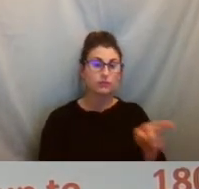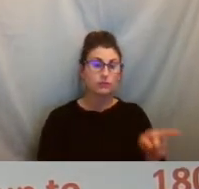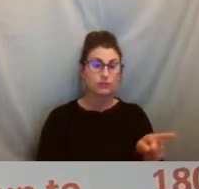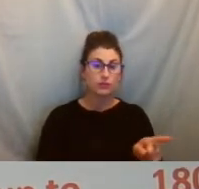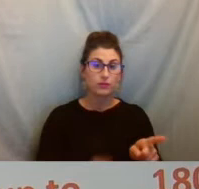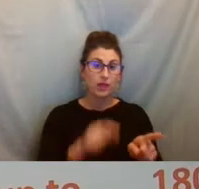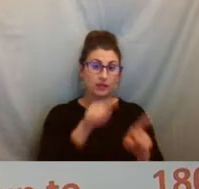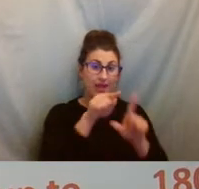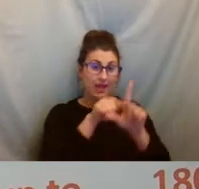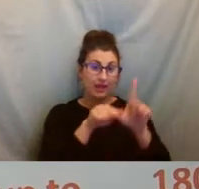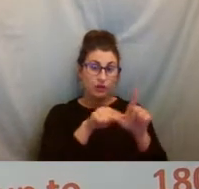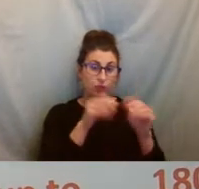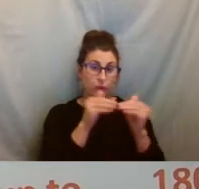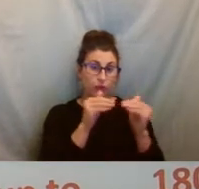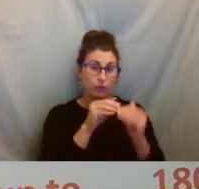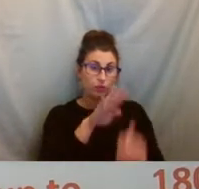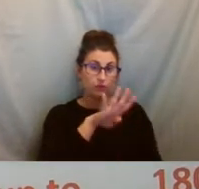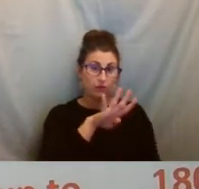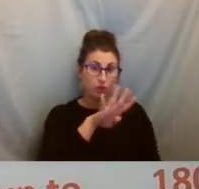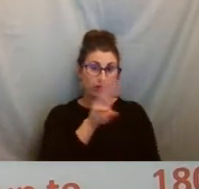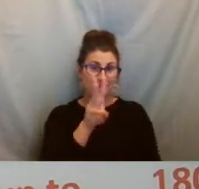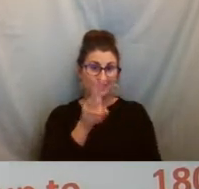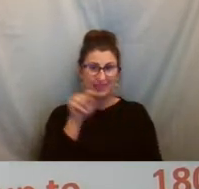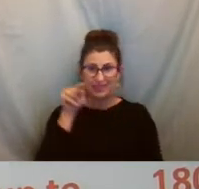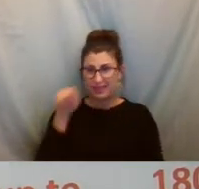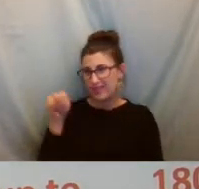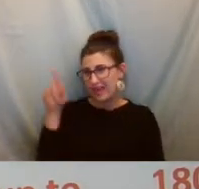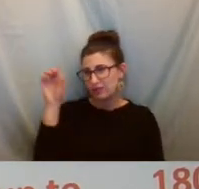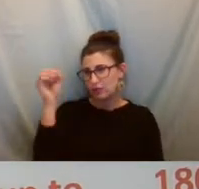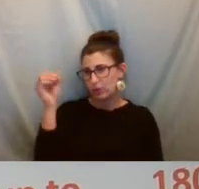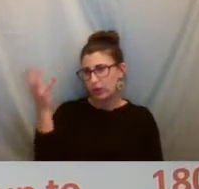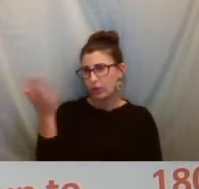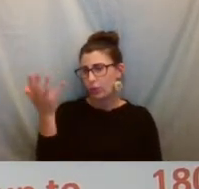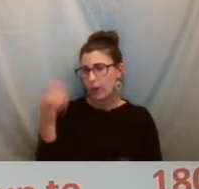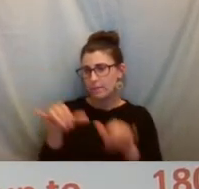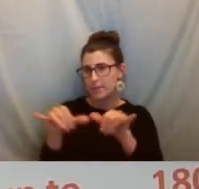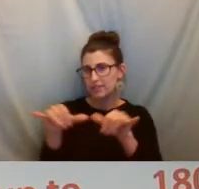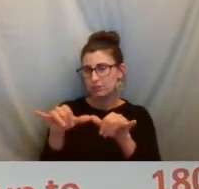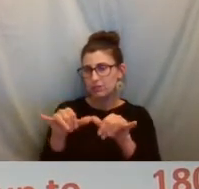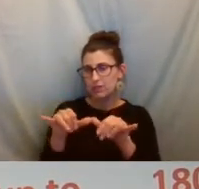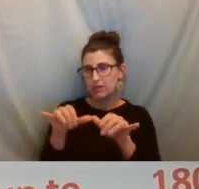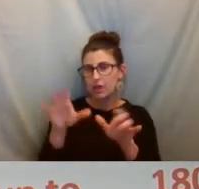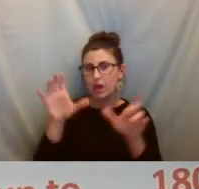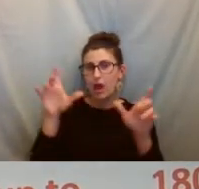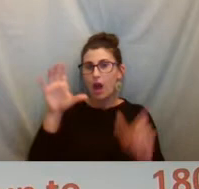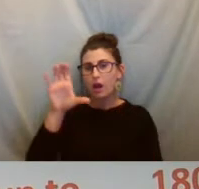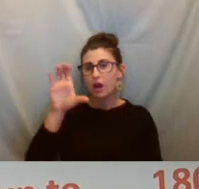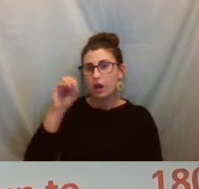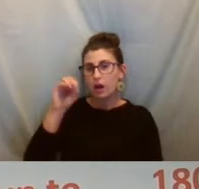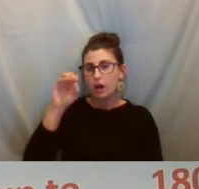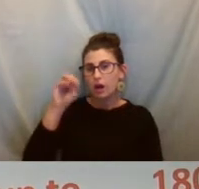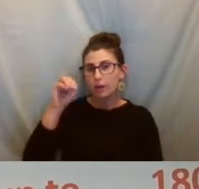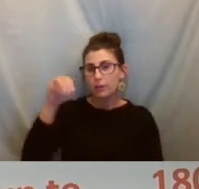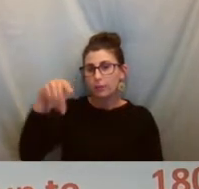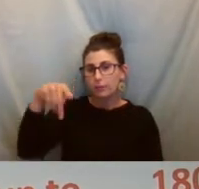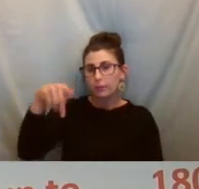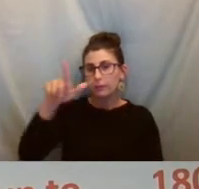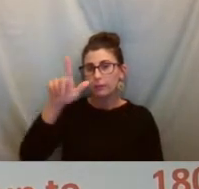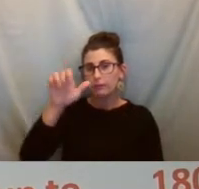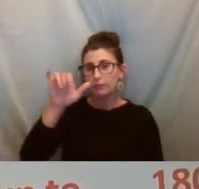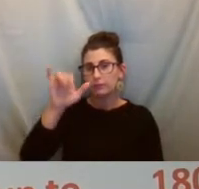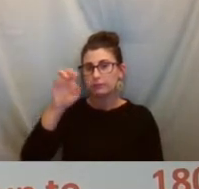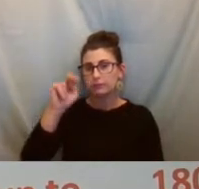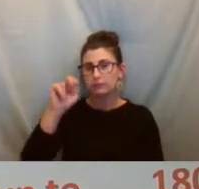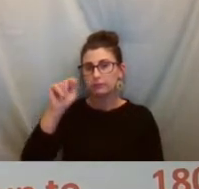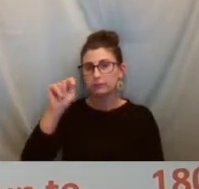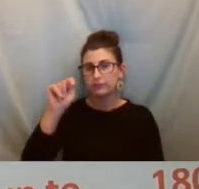If this is 46 degrees, what would the degree measurement of this one be? What would be the complement to a 46-degree